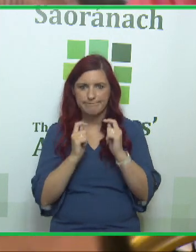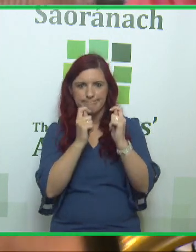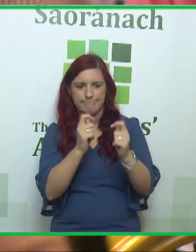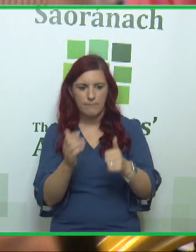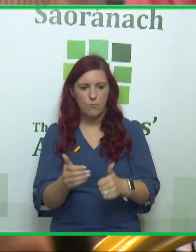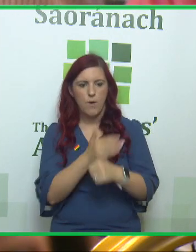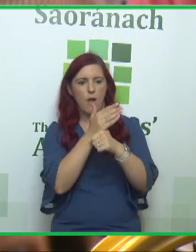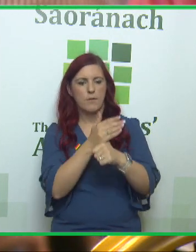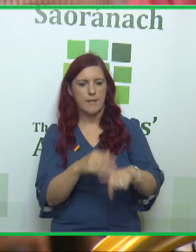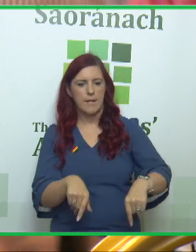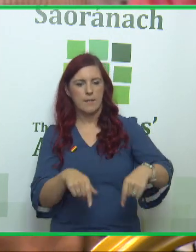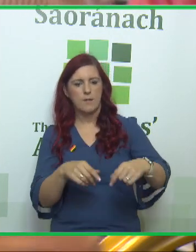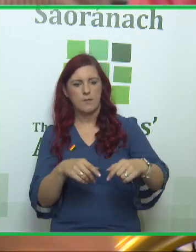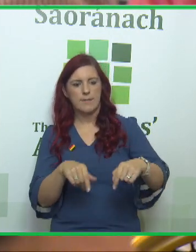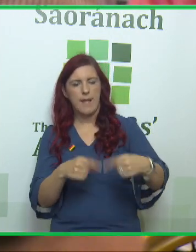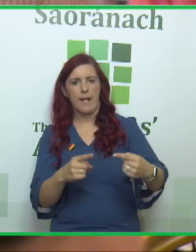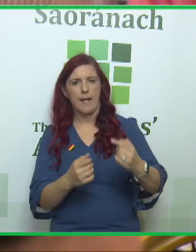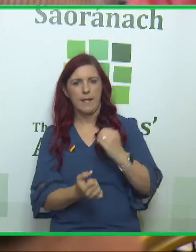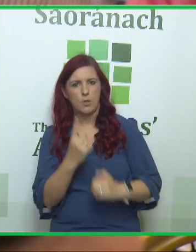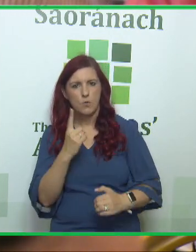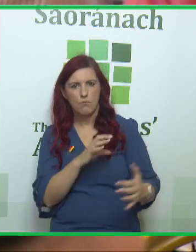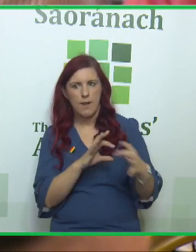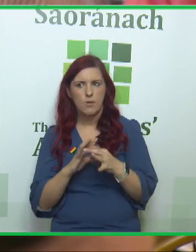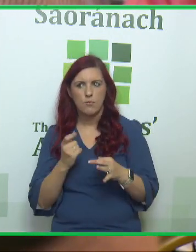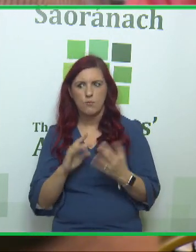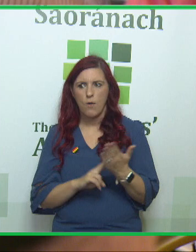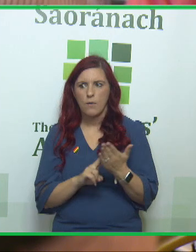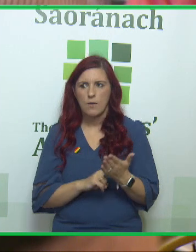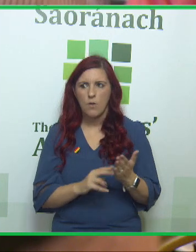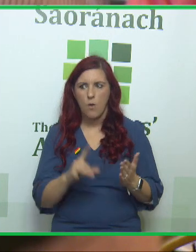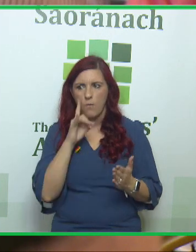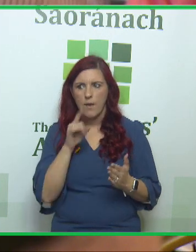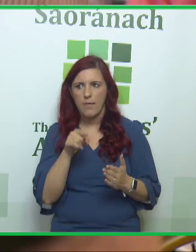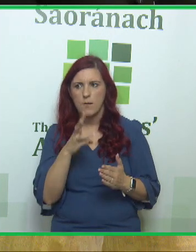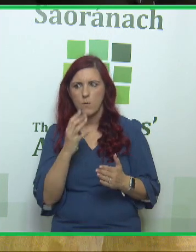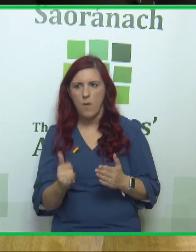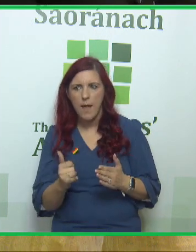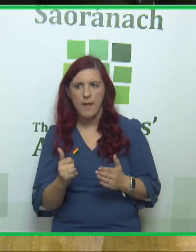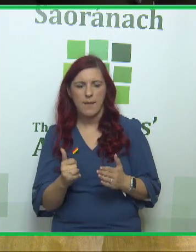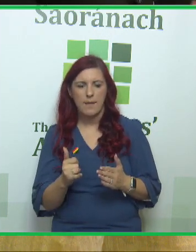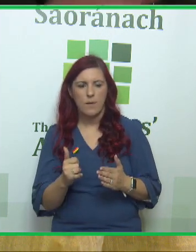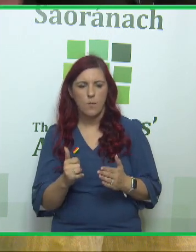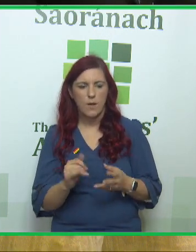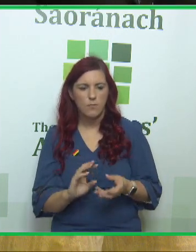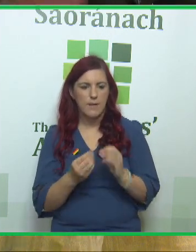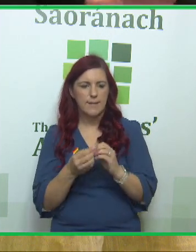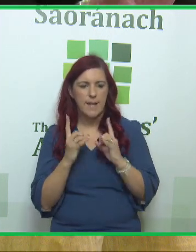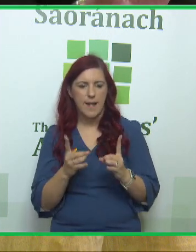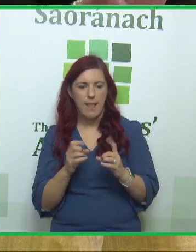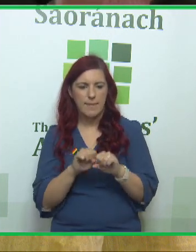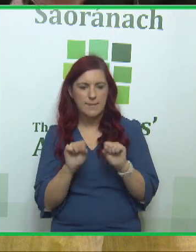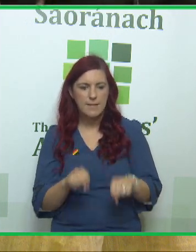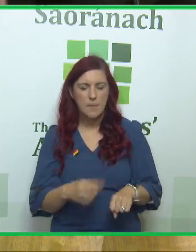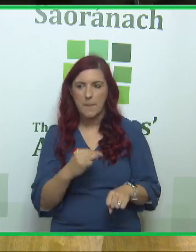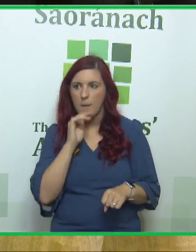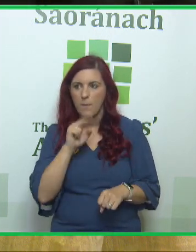tackling problems related to substance misuse. Hopefully that's why we've decided to have a citizens' assembly about this, so that we can get 100